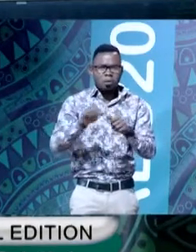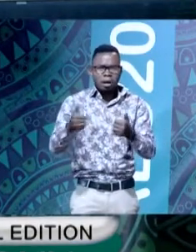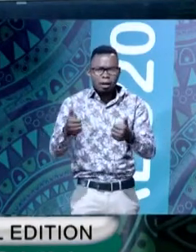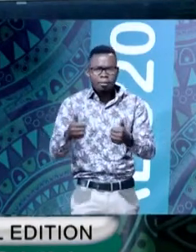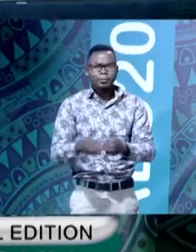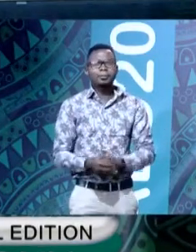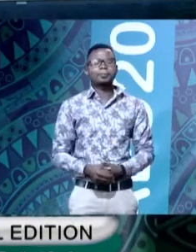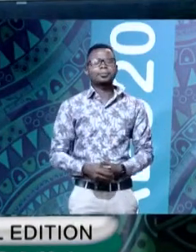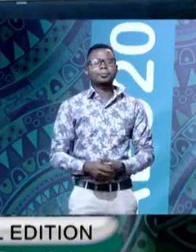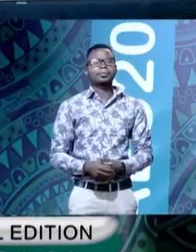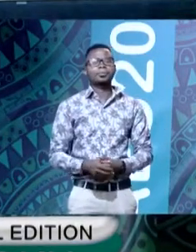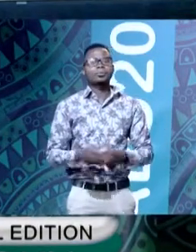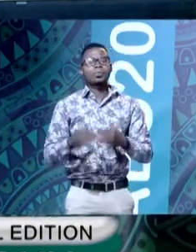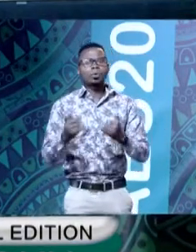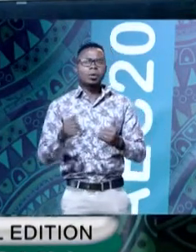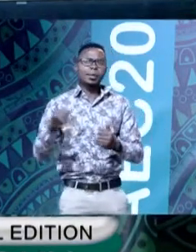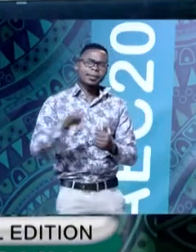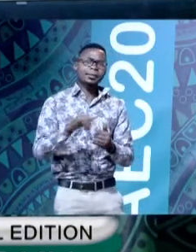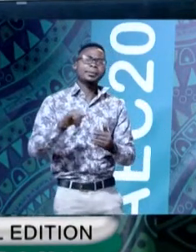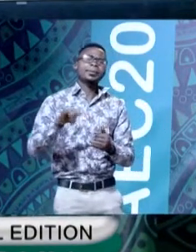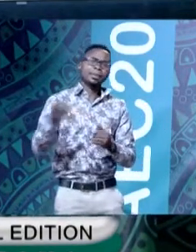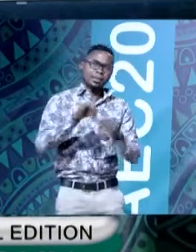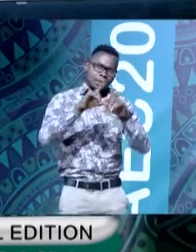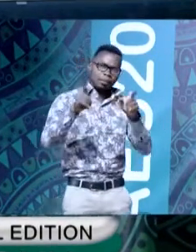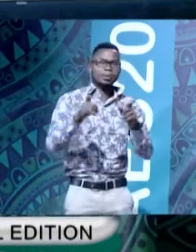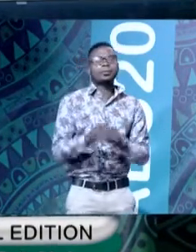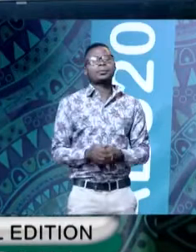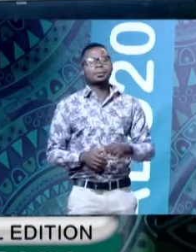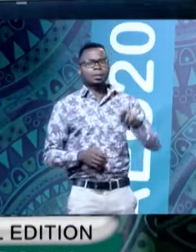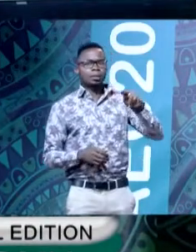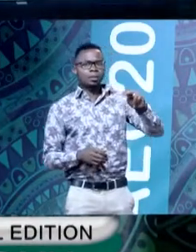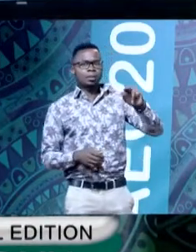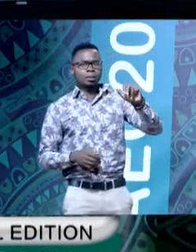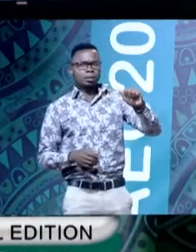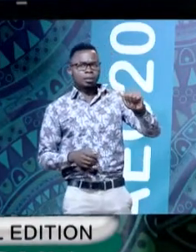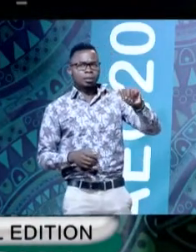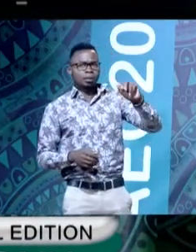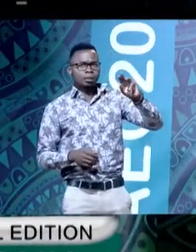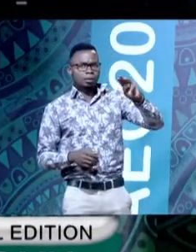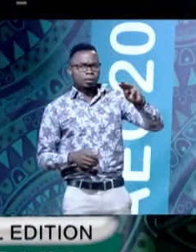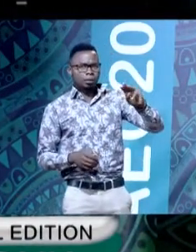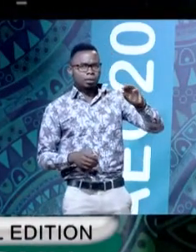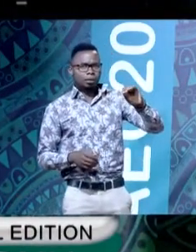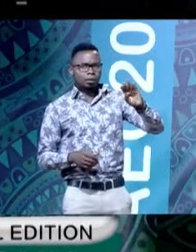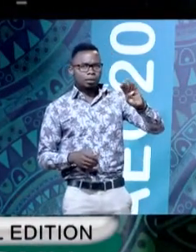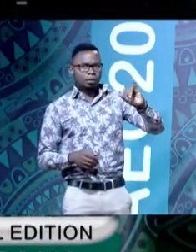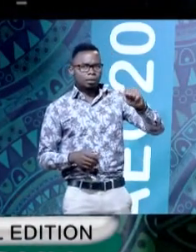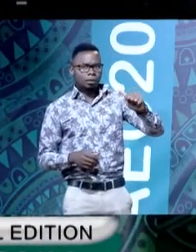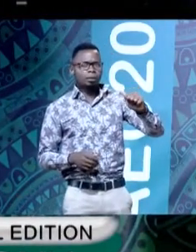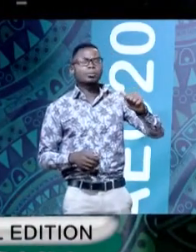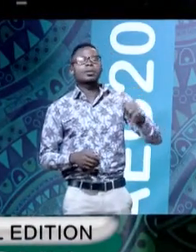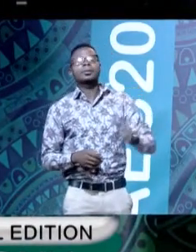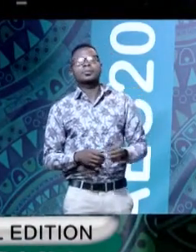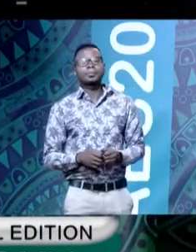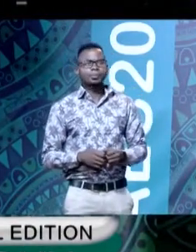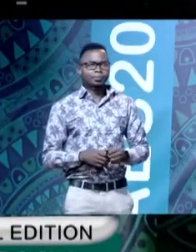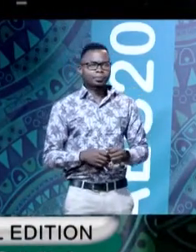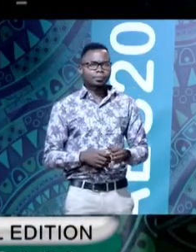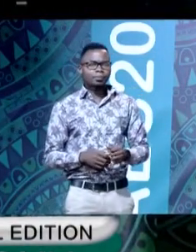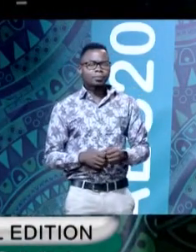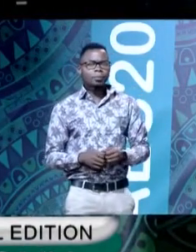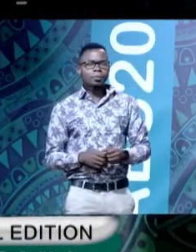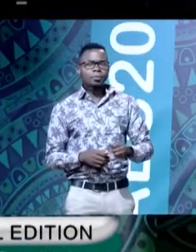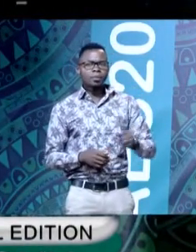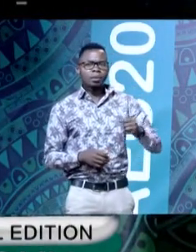Okay, let me ask that same question to the Namibian High Commissioner as we try to get